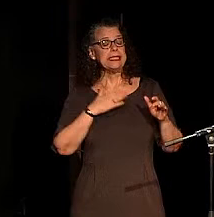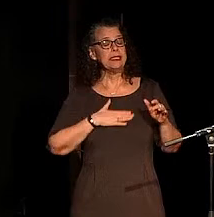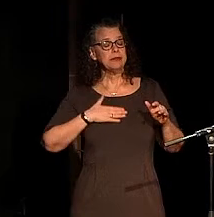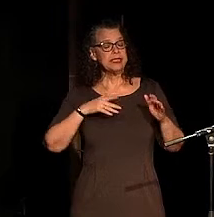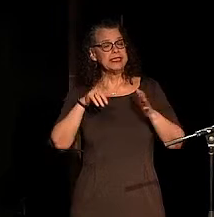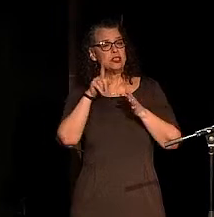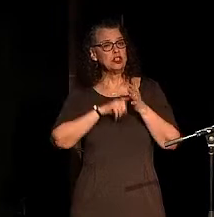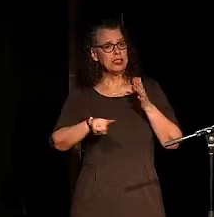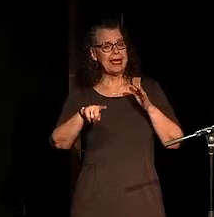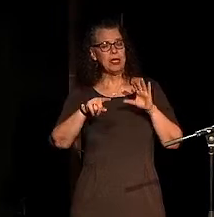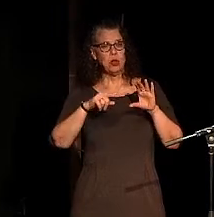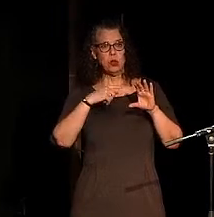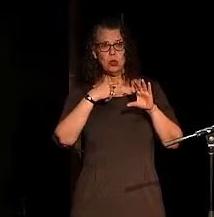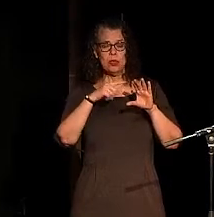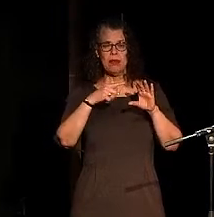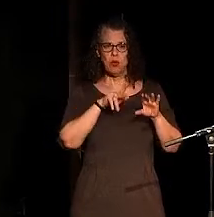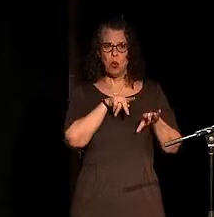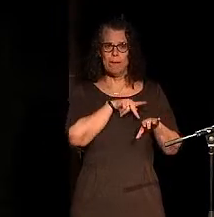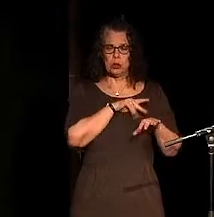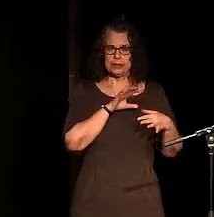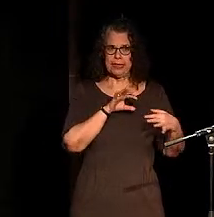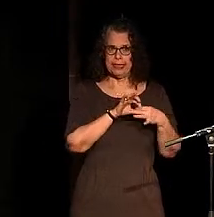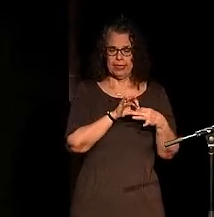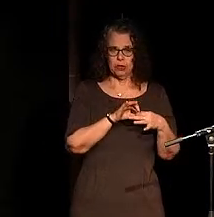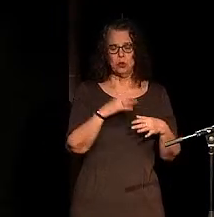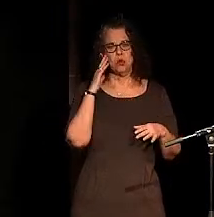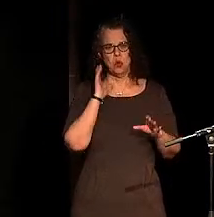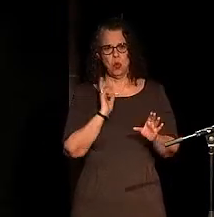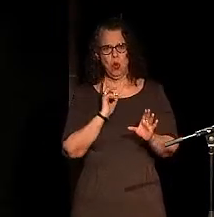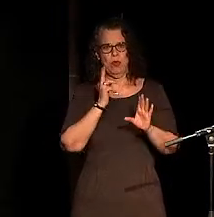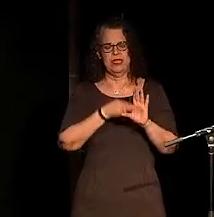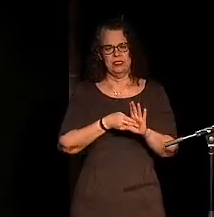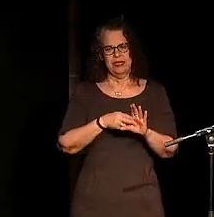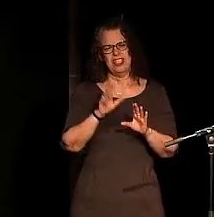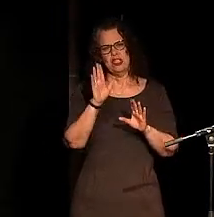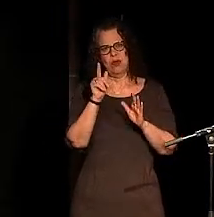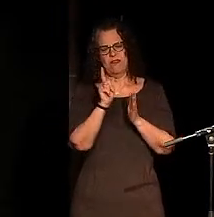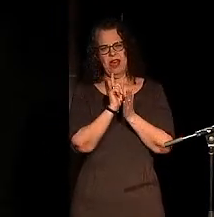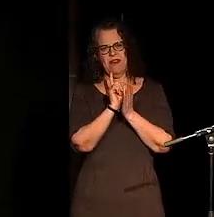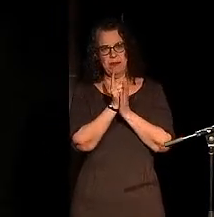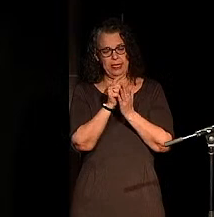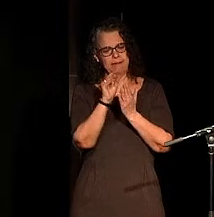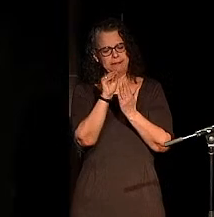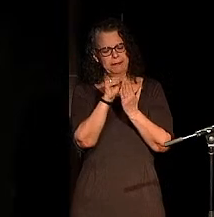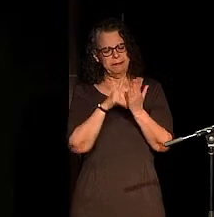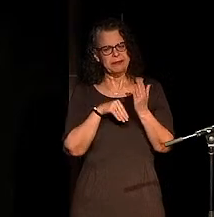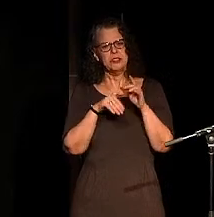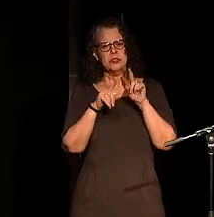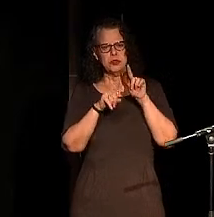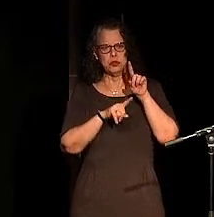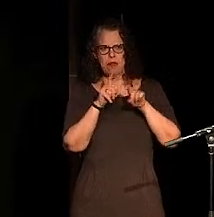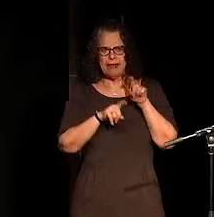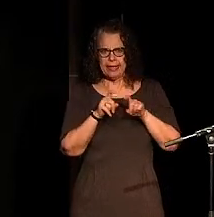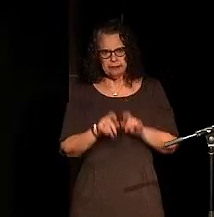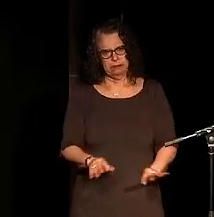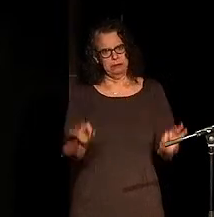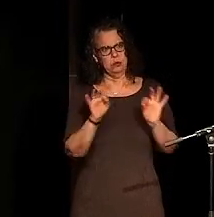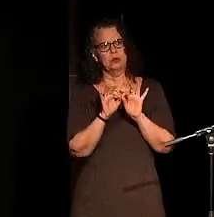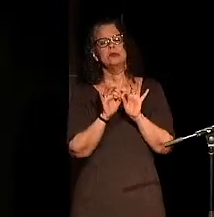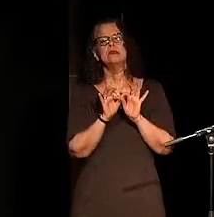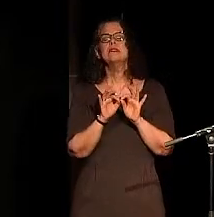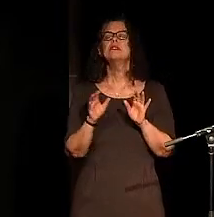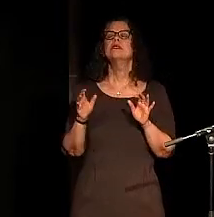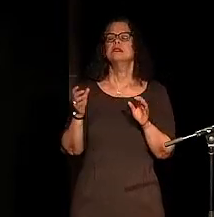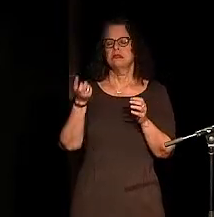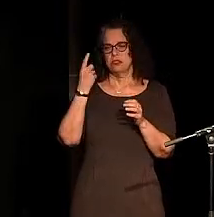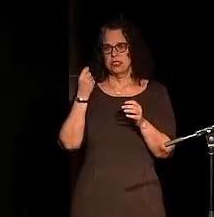please check your email for your personal coach survey link. As you know, your participation in this 25-minute survey is invaluable. Please note that the survey